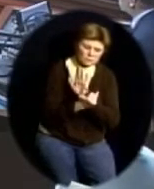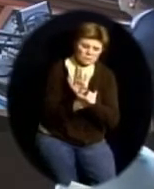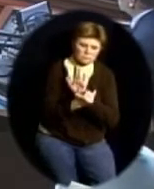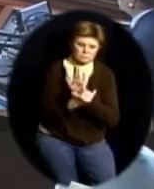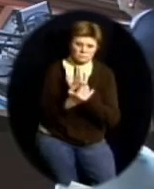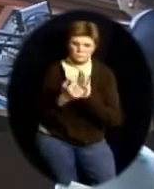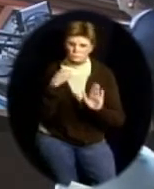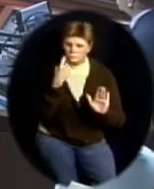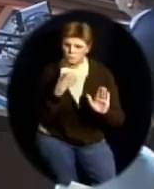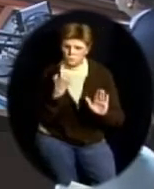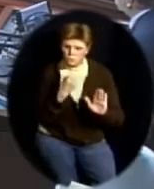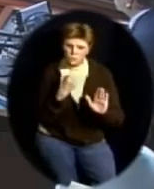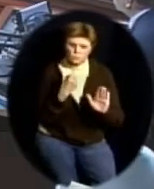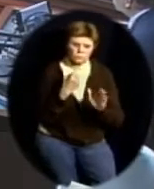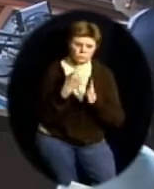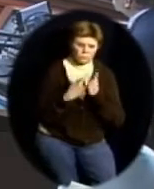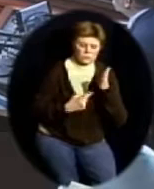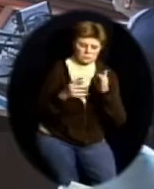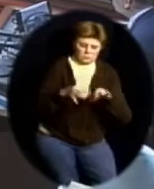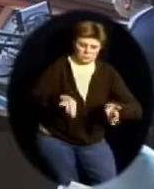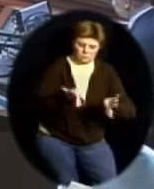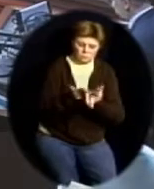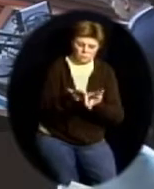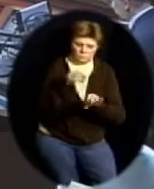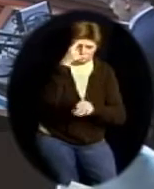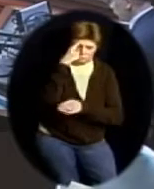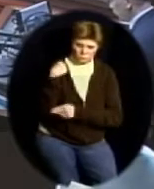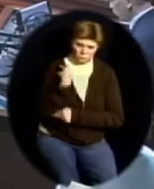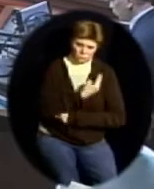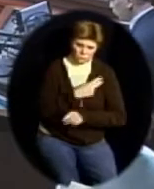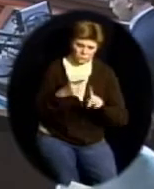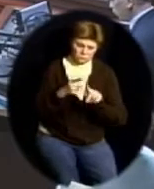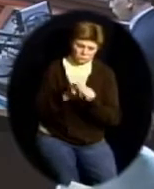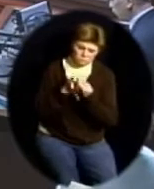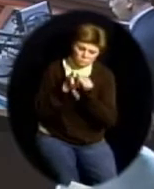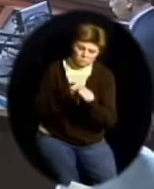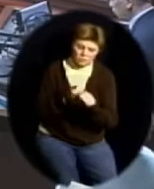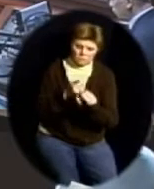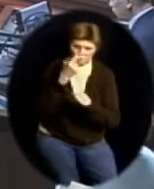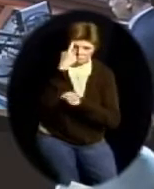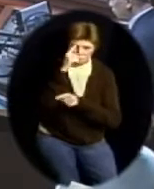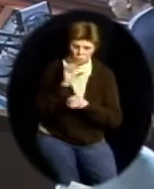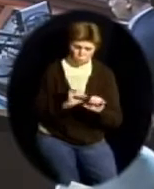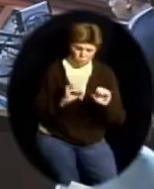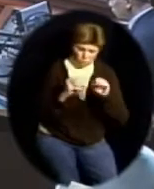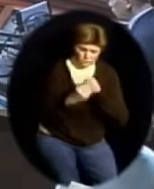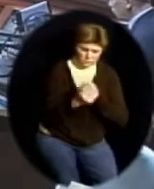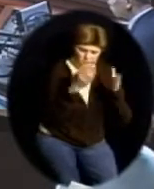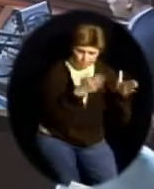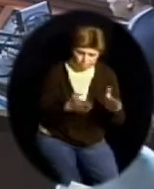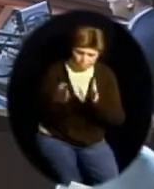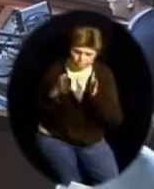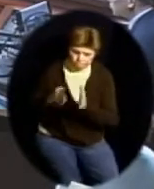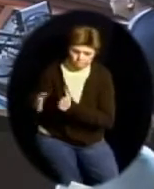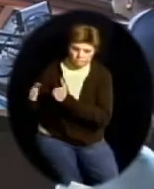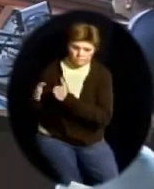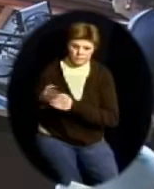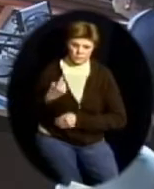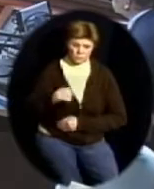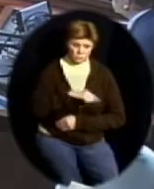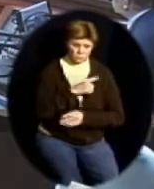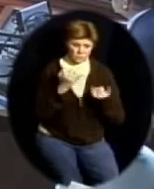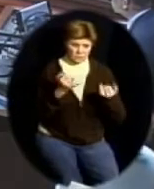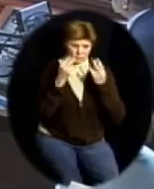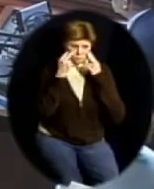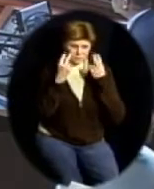like organizations. And this tool, I think, is something that we can be very proud of. What you have before you is a work in